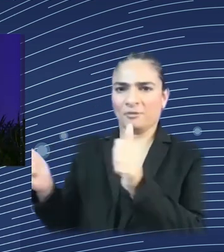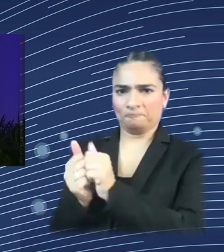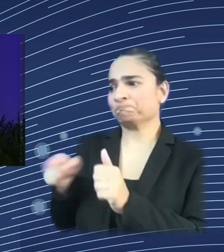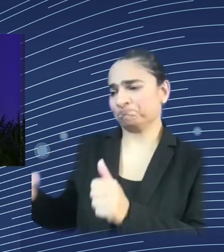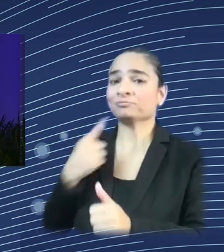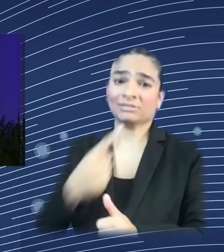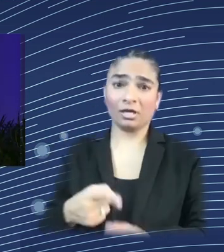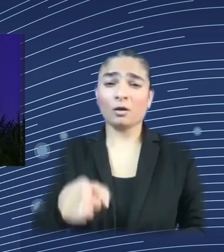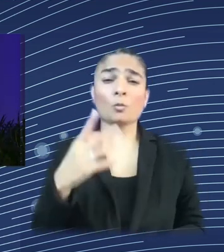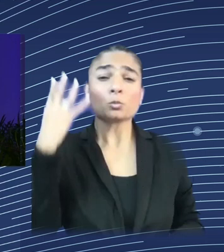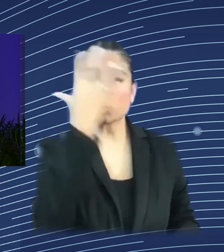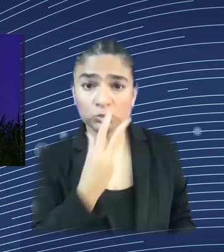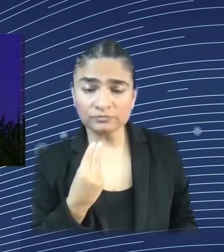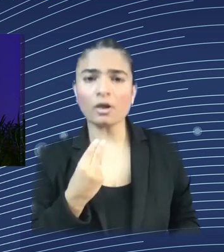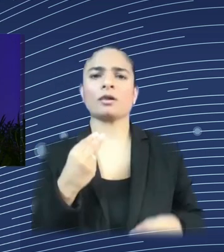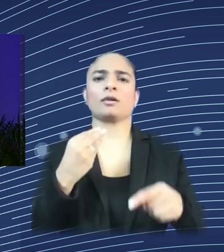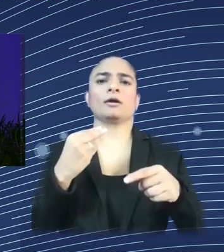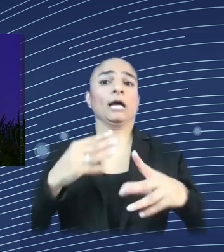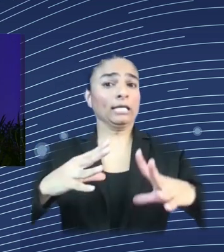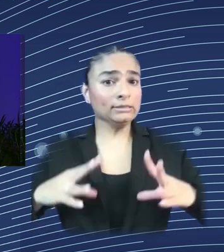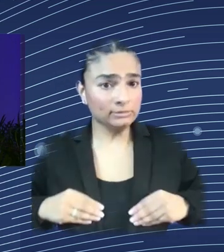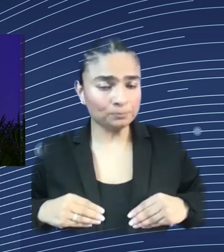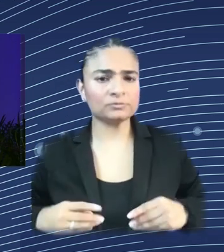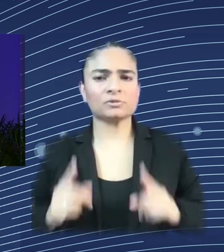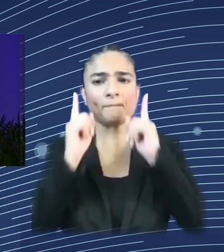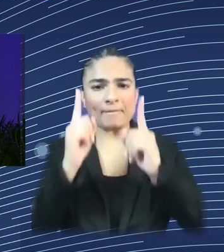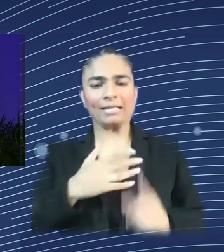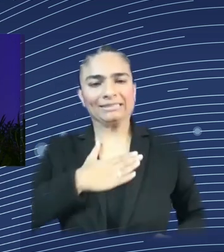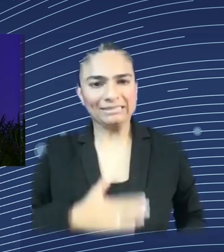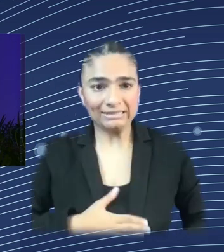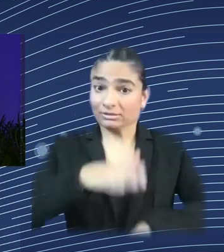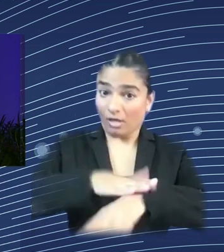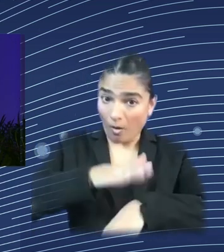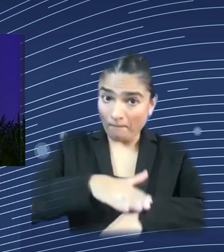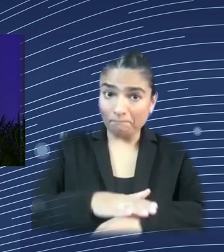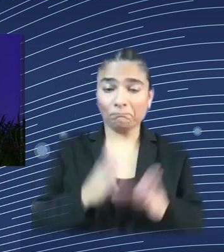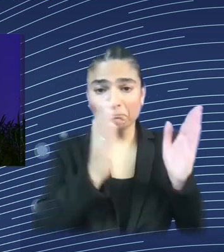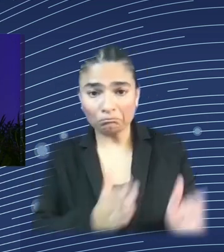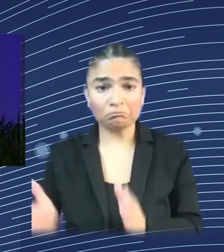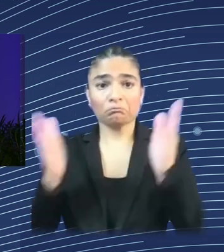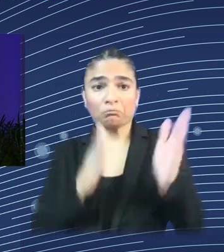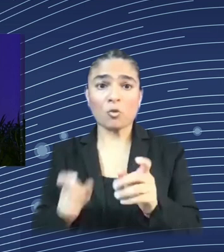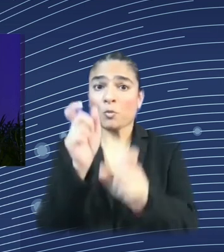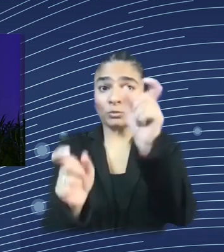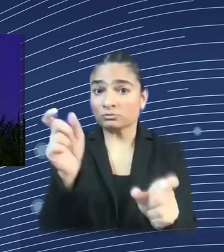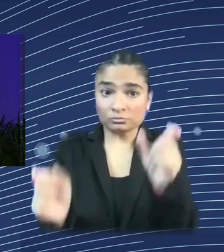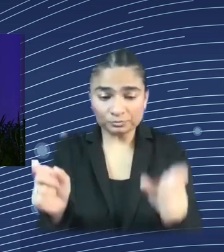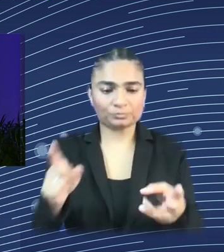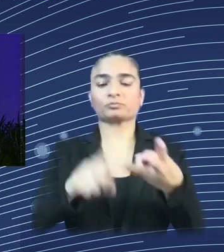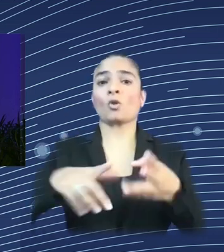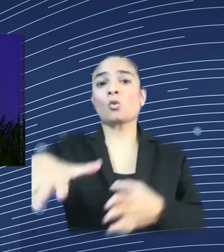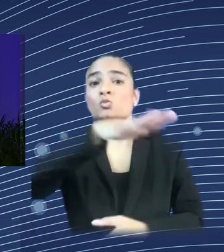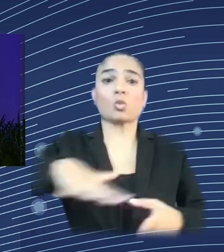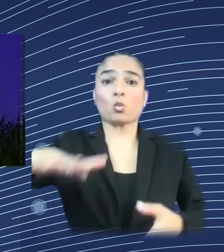what is relevant and the political decisions you have to prove that they are effective and the return